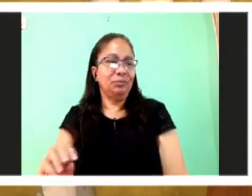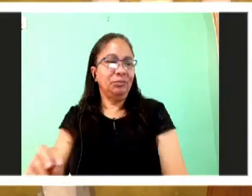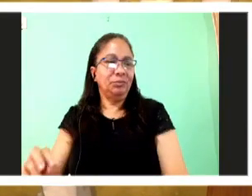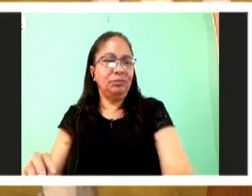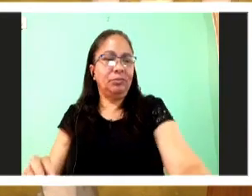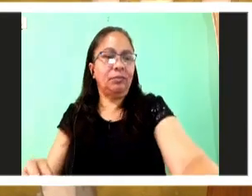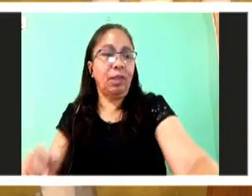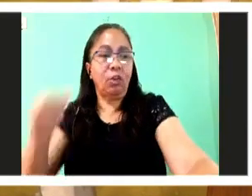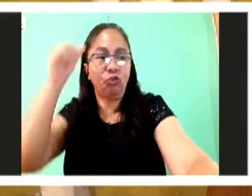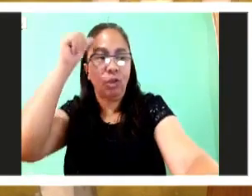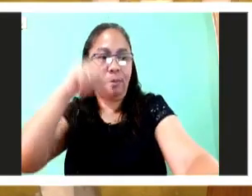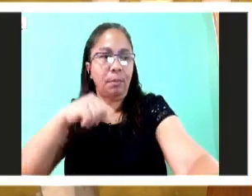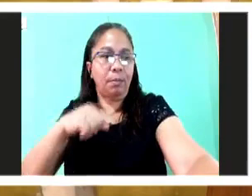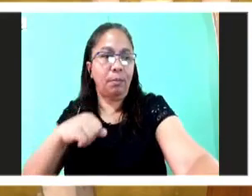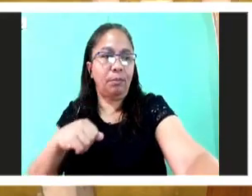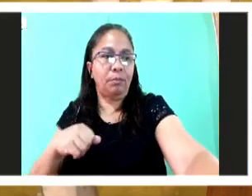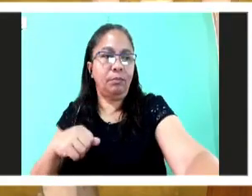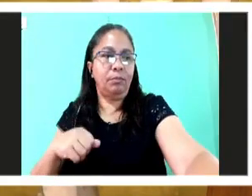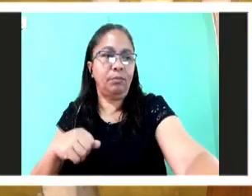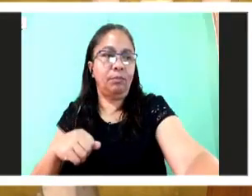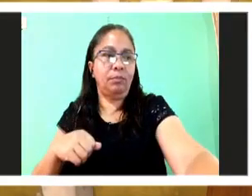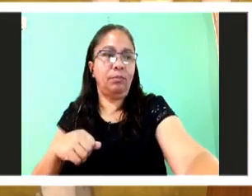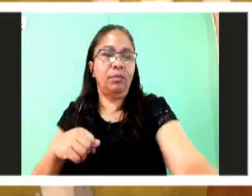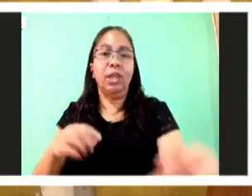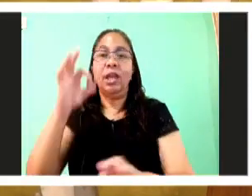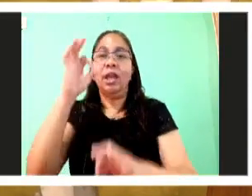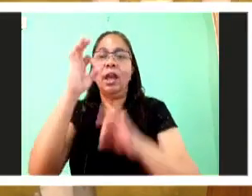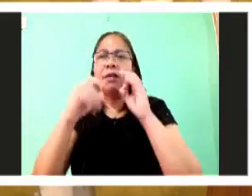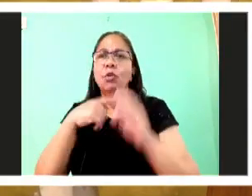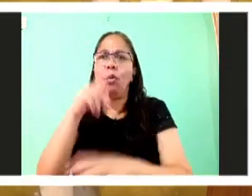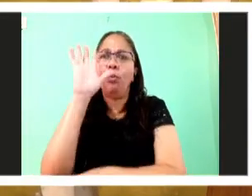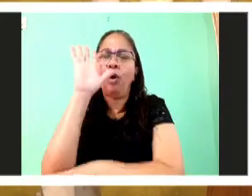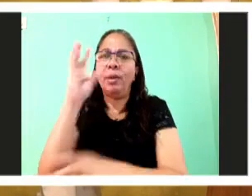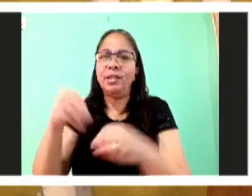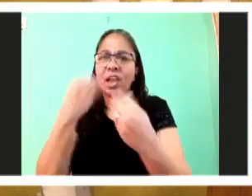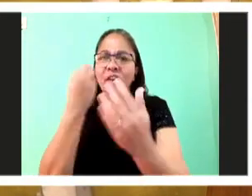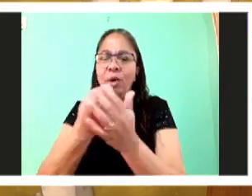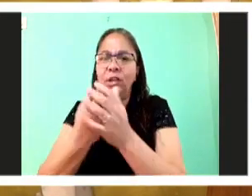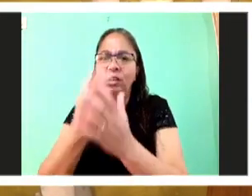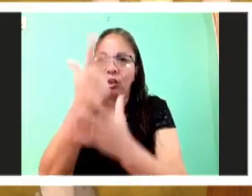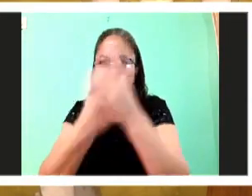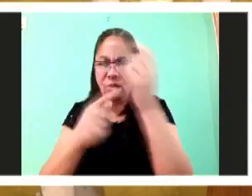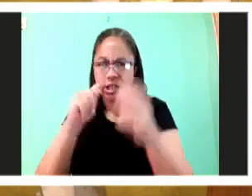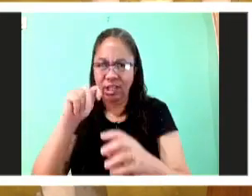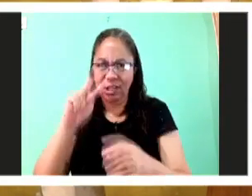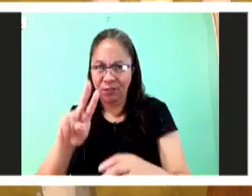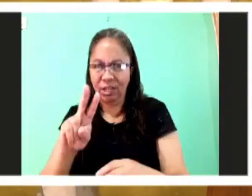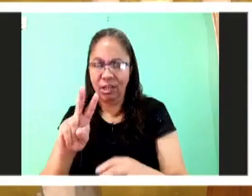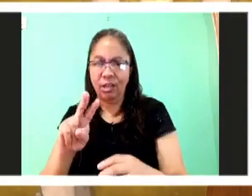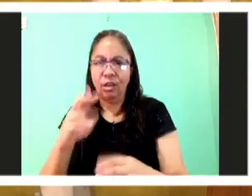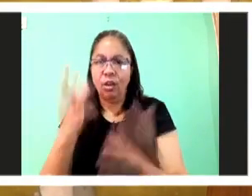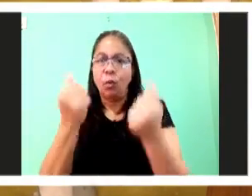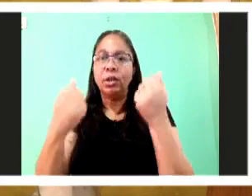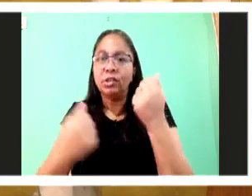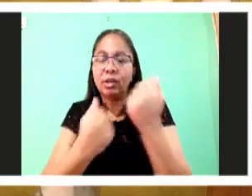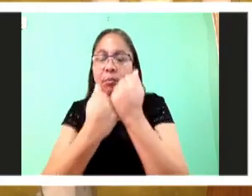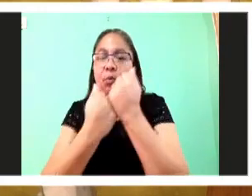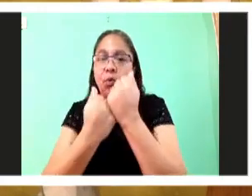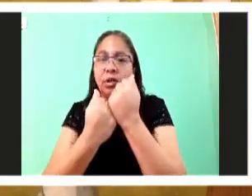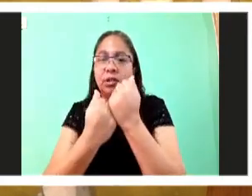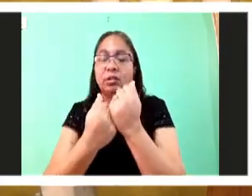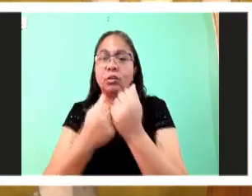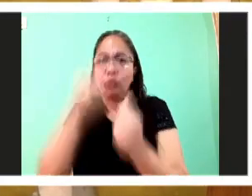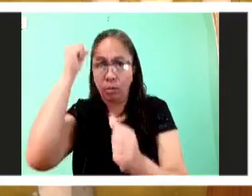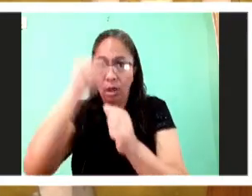Remember, if you've made pledges for Trinity and you haven't yet, or you want to support the community, remember what you do. Go